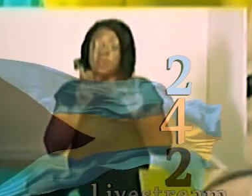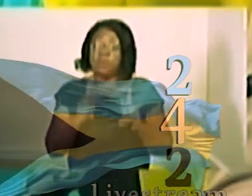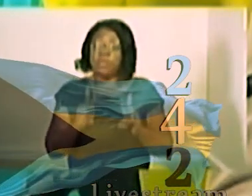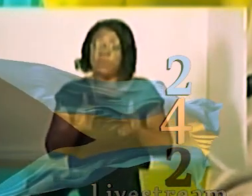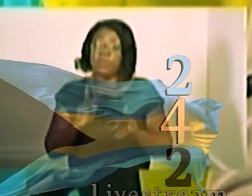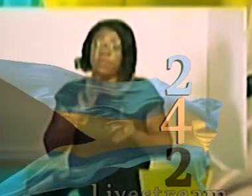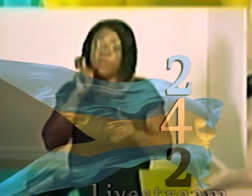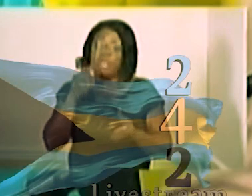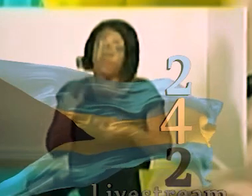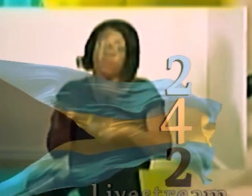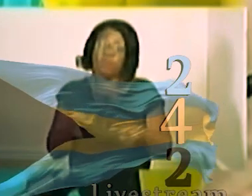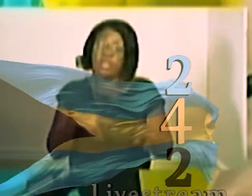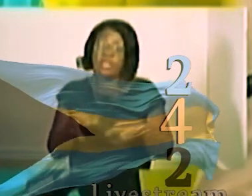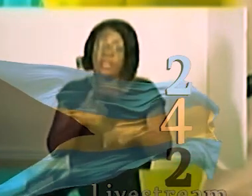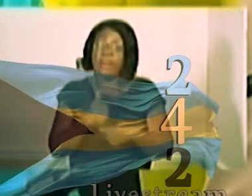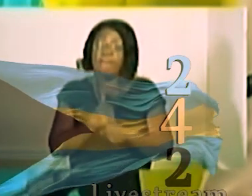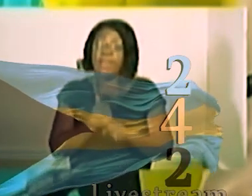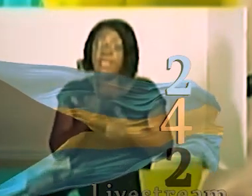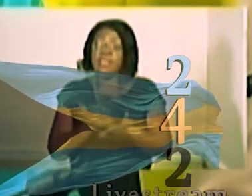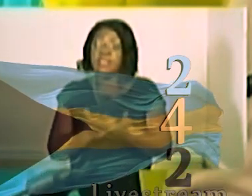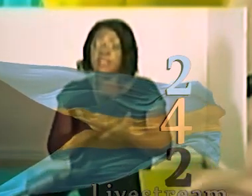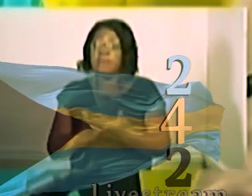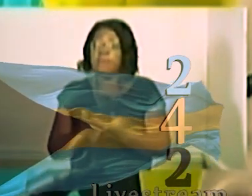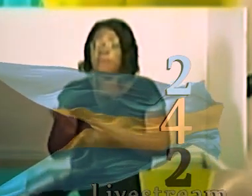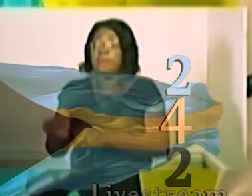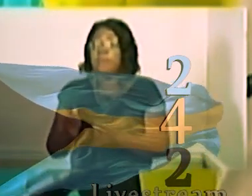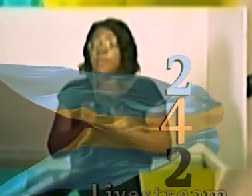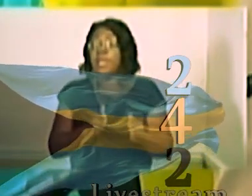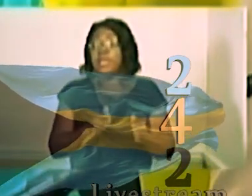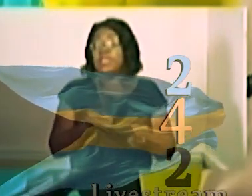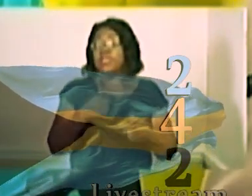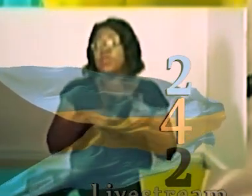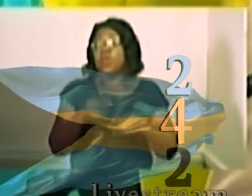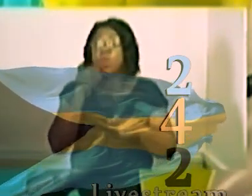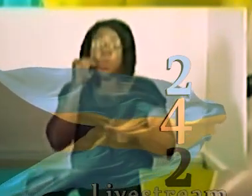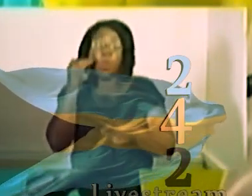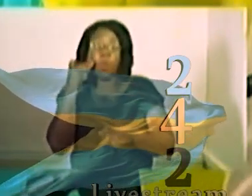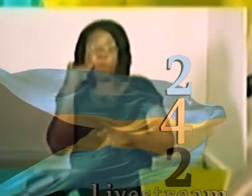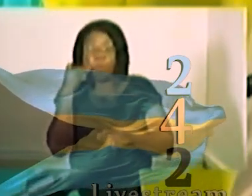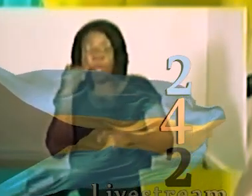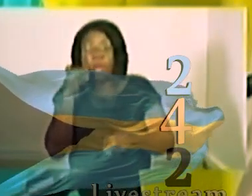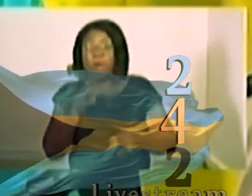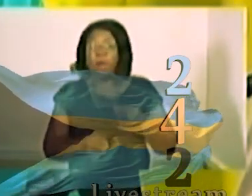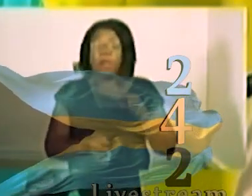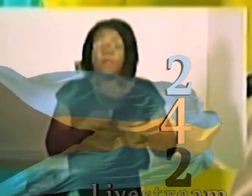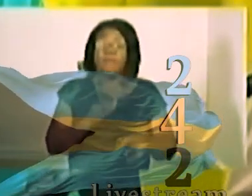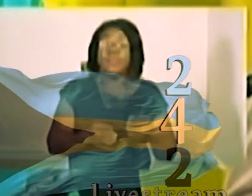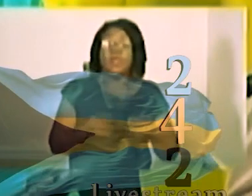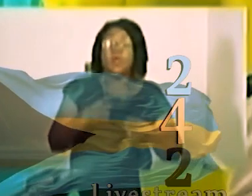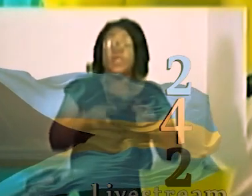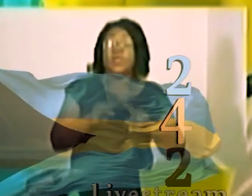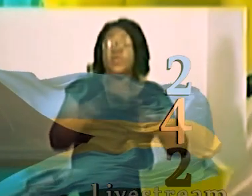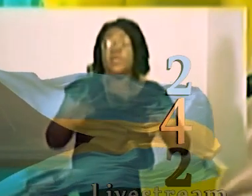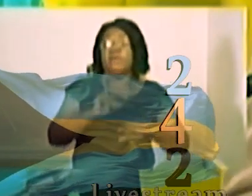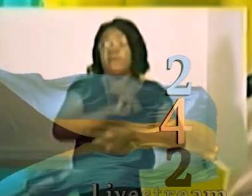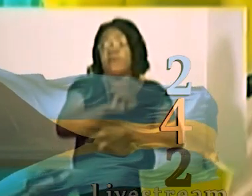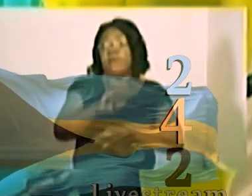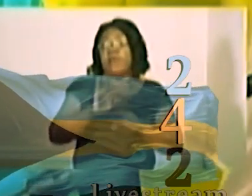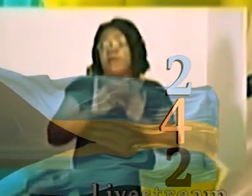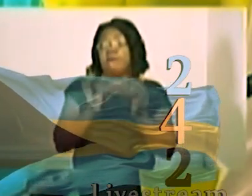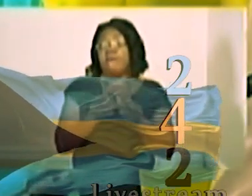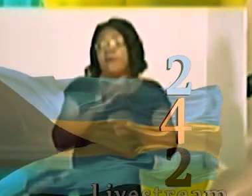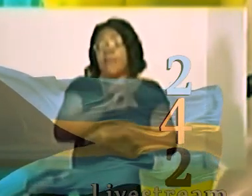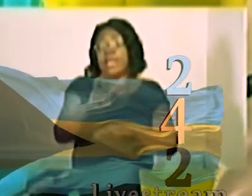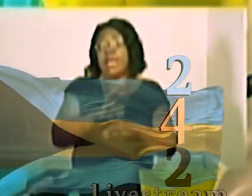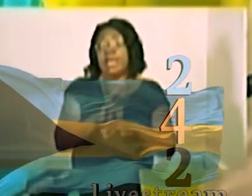have made their arrangements for them to be able to either go home, whether they're on a different family island or, you know, their